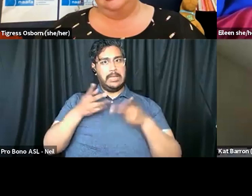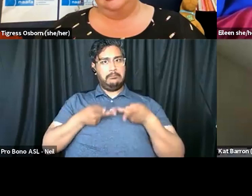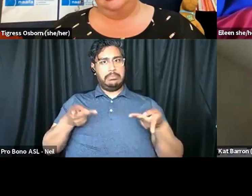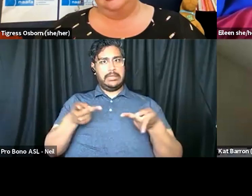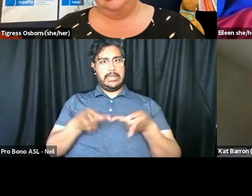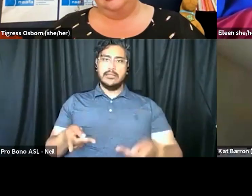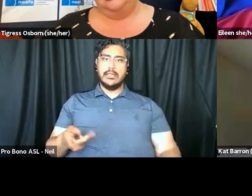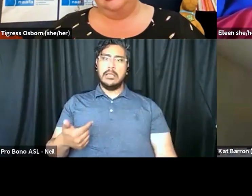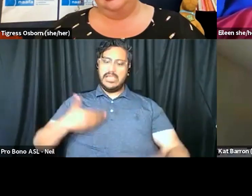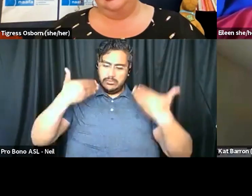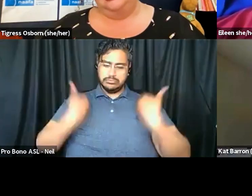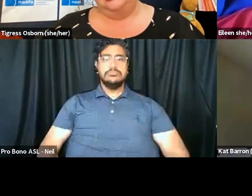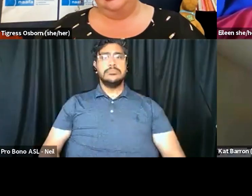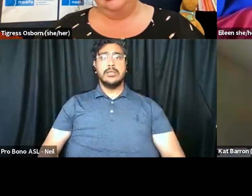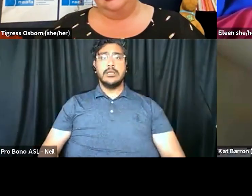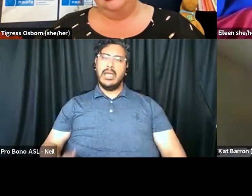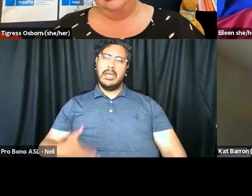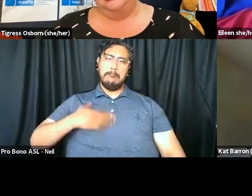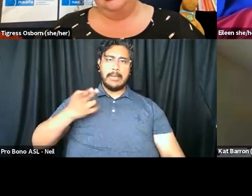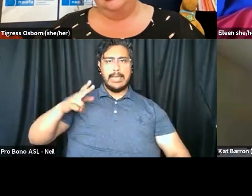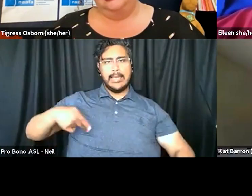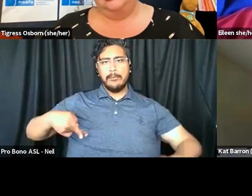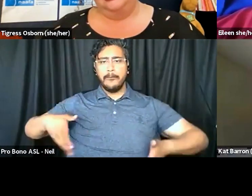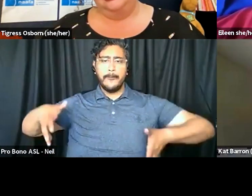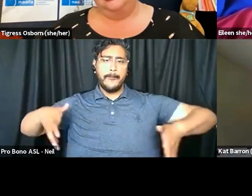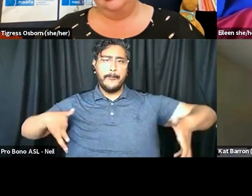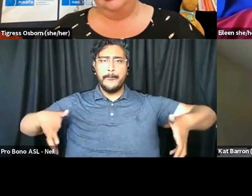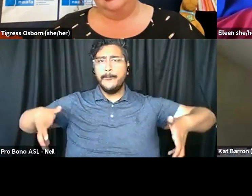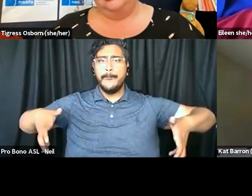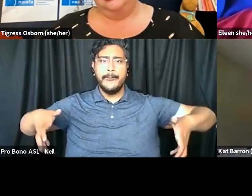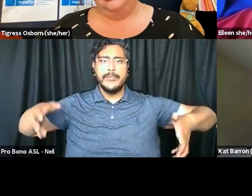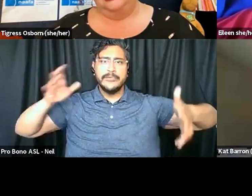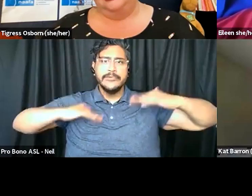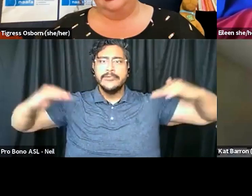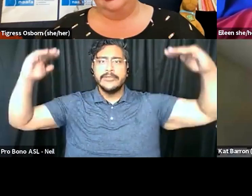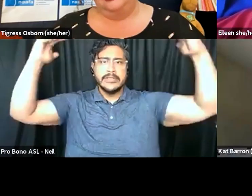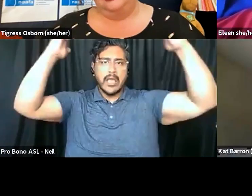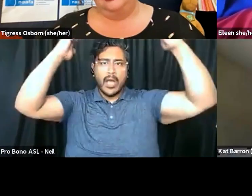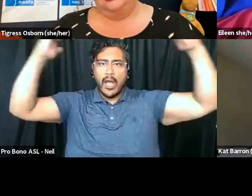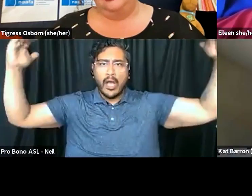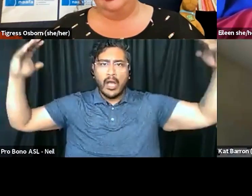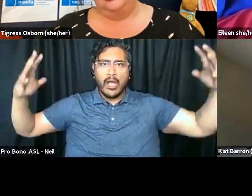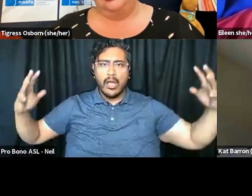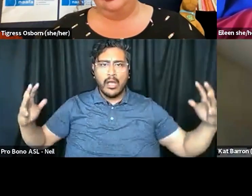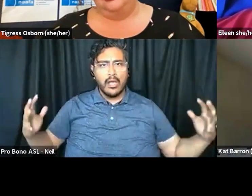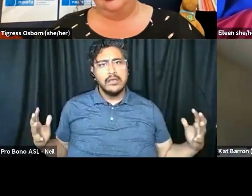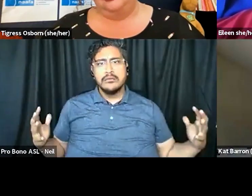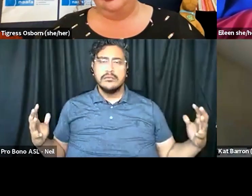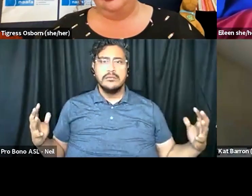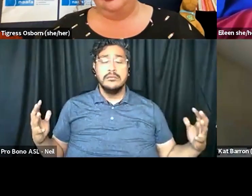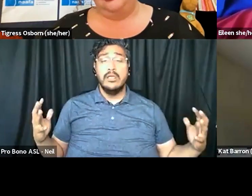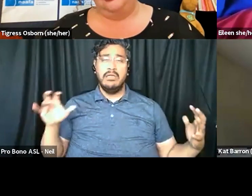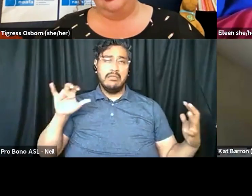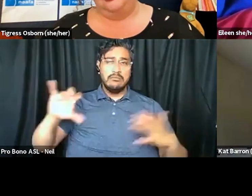I am made, my hips as wide as the sheltering sky. The vast expanse of the fierce